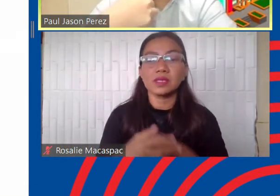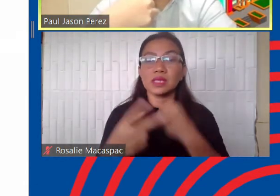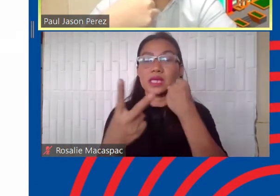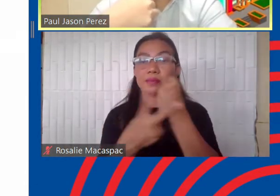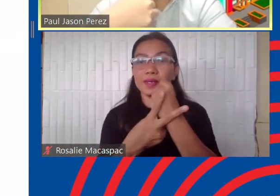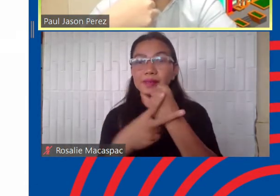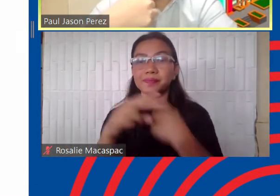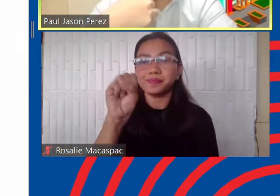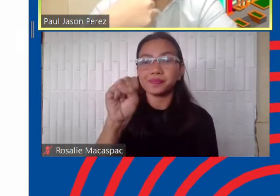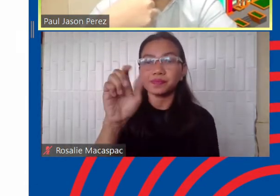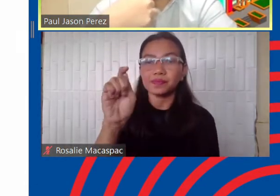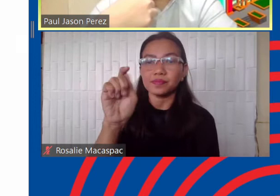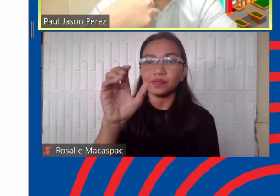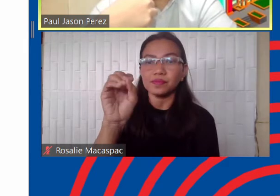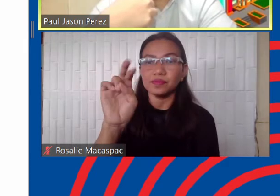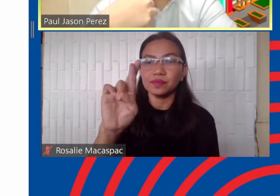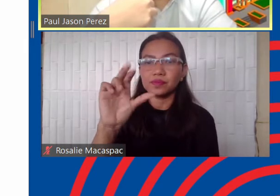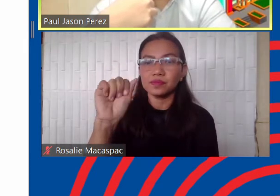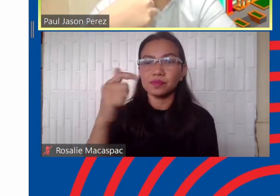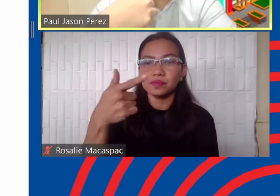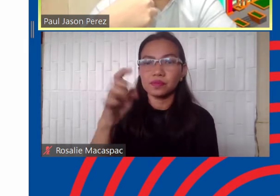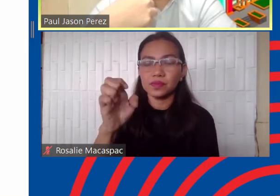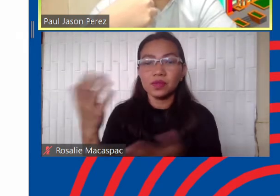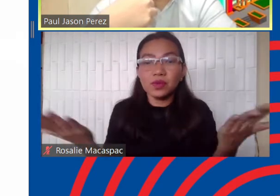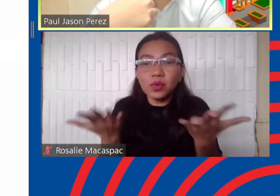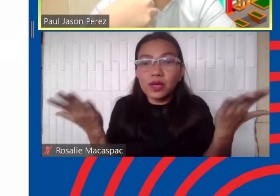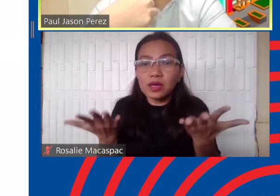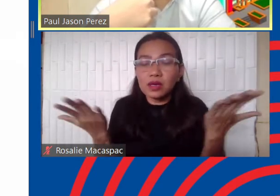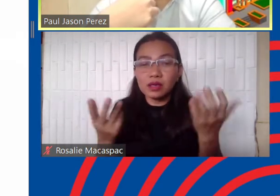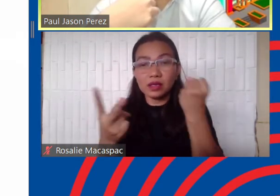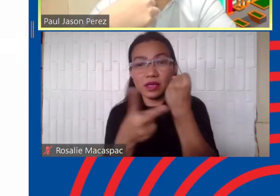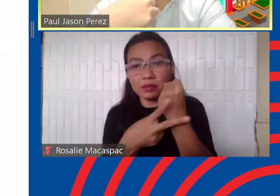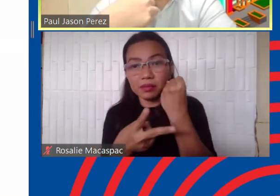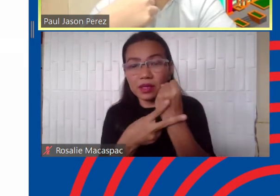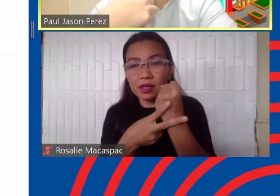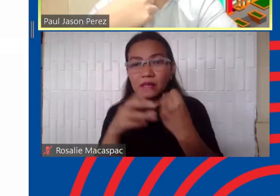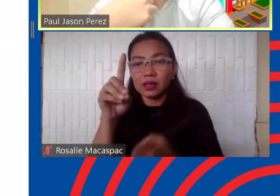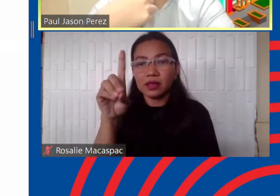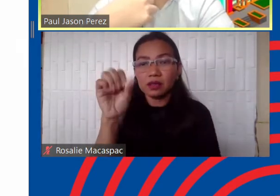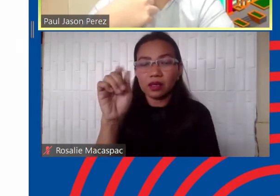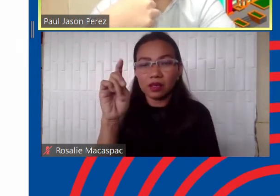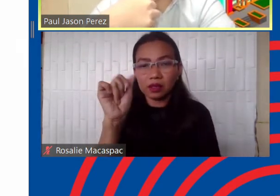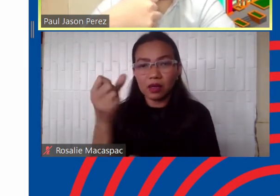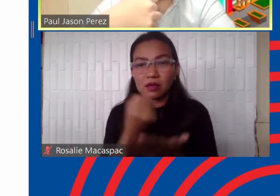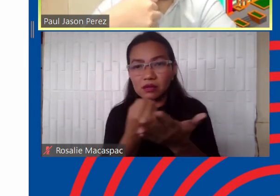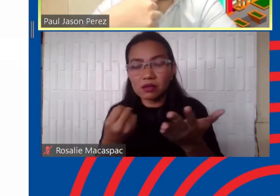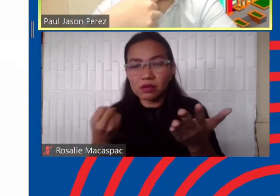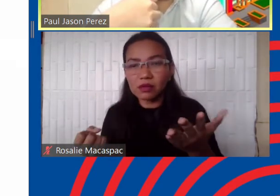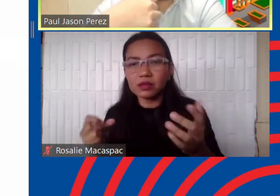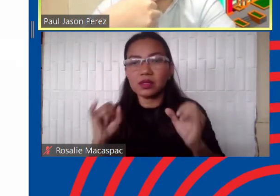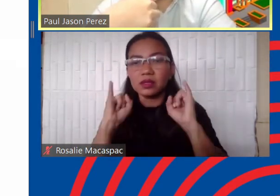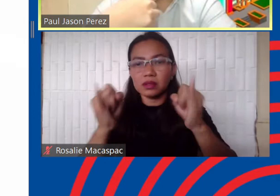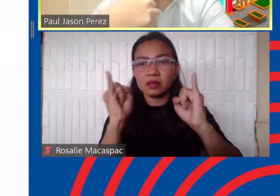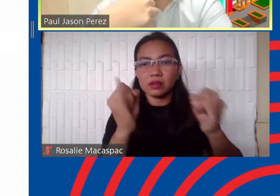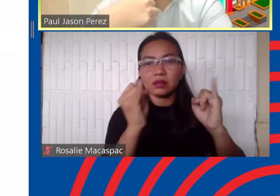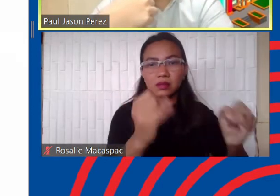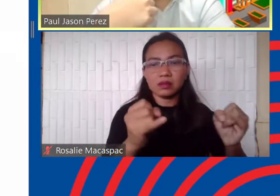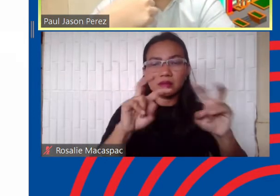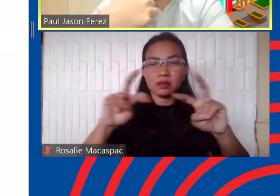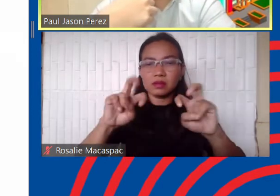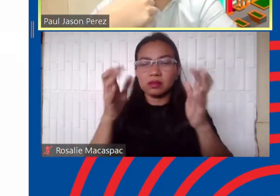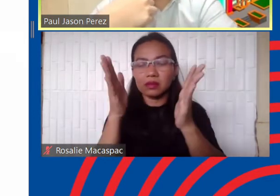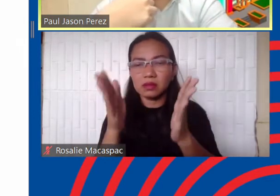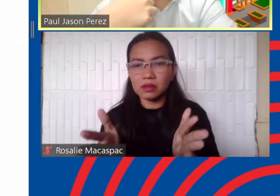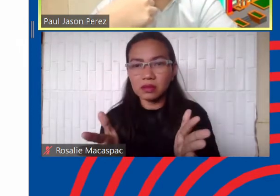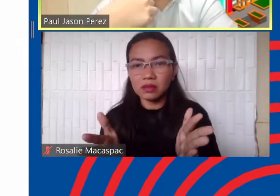no? Where are we going to store our data? If you're just an individual researcher, do you just store it in